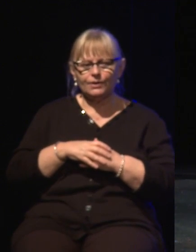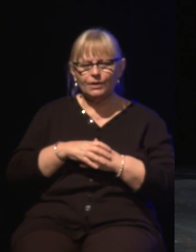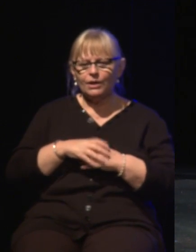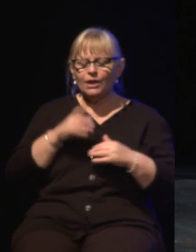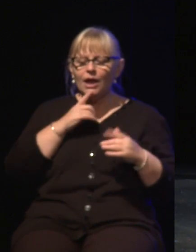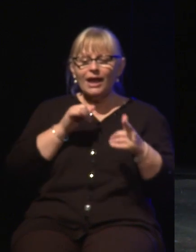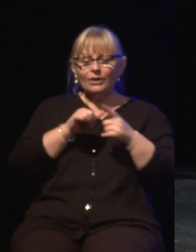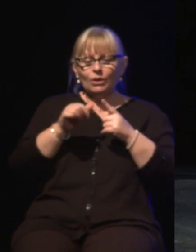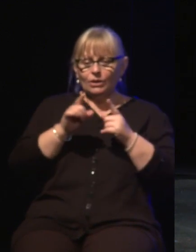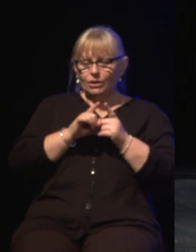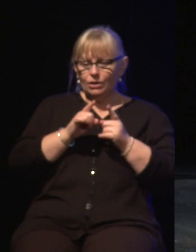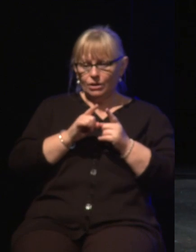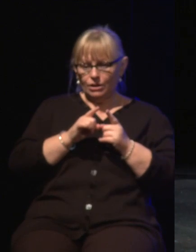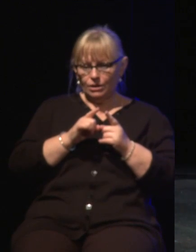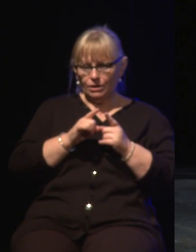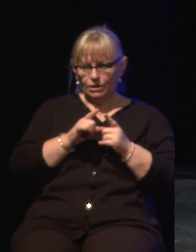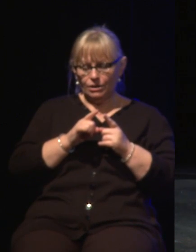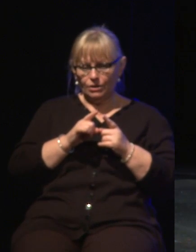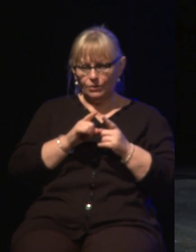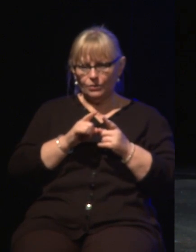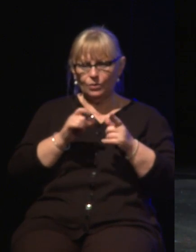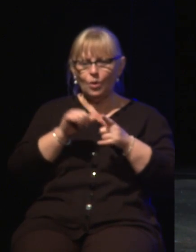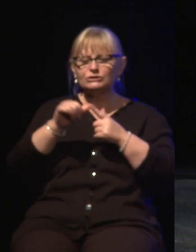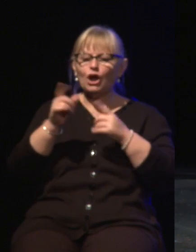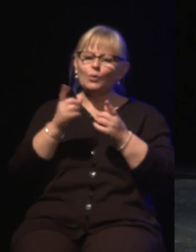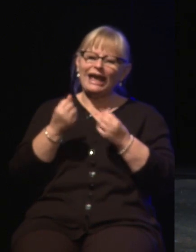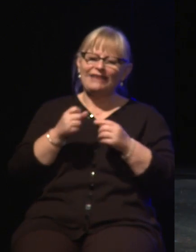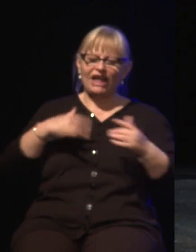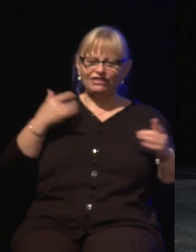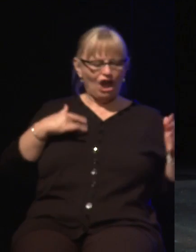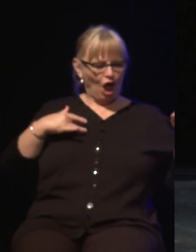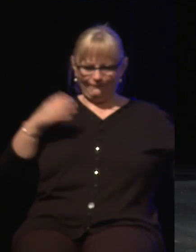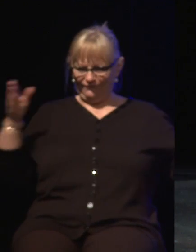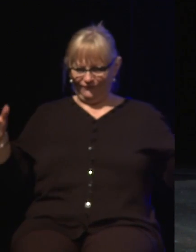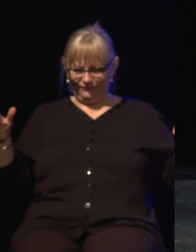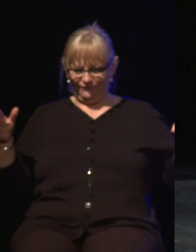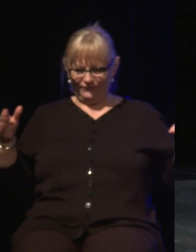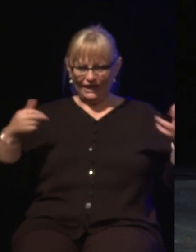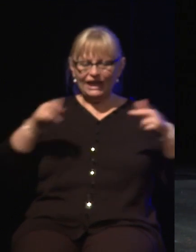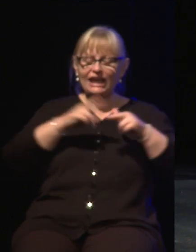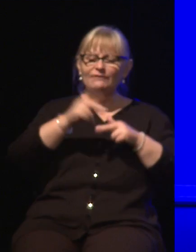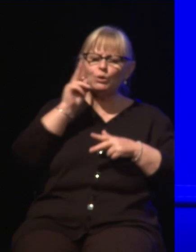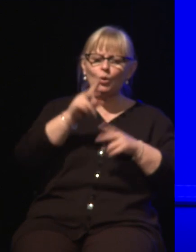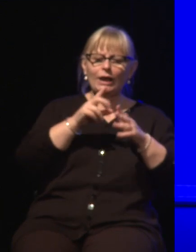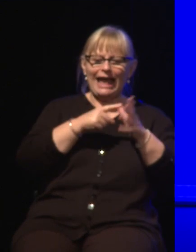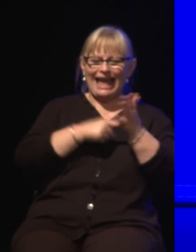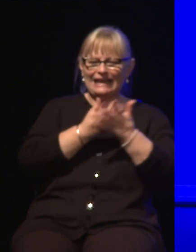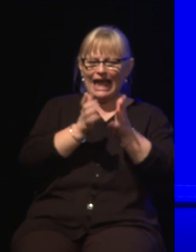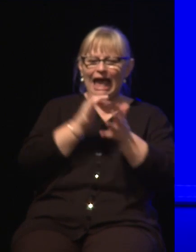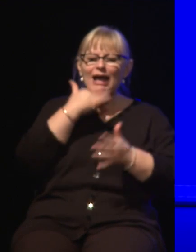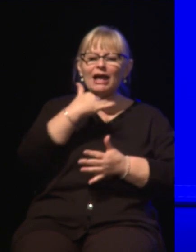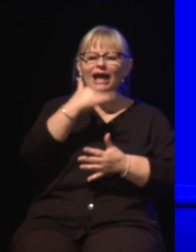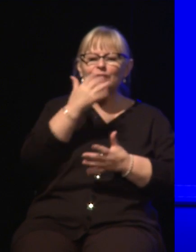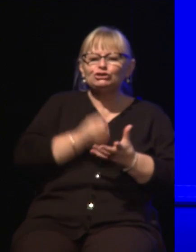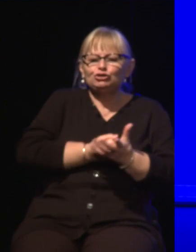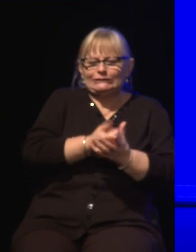we also have, as I said, is the life course. If we look at the distribution of spending across the life course, these are estimates